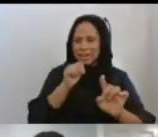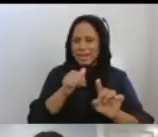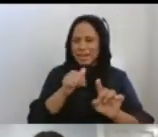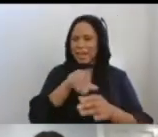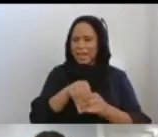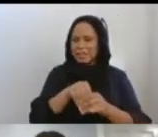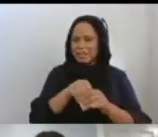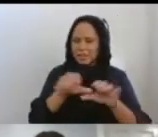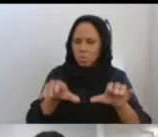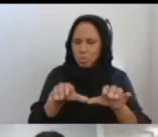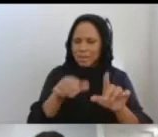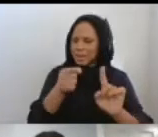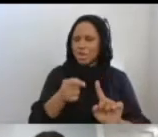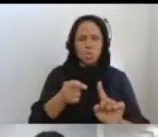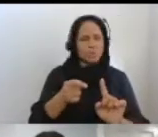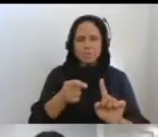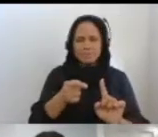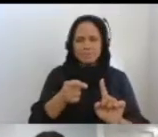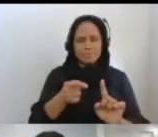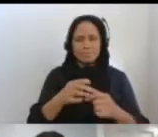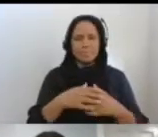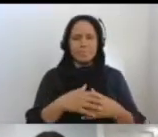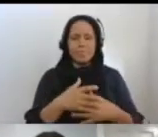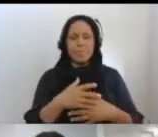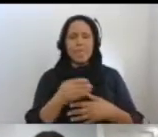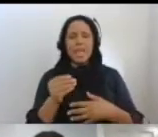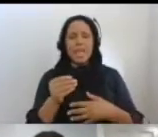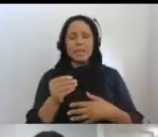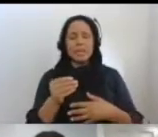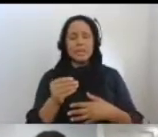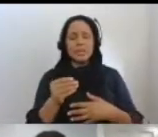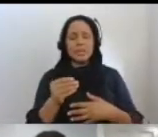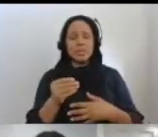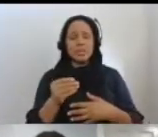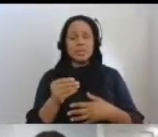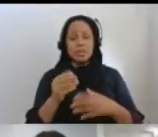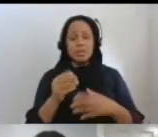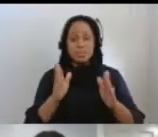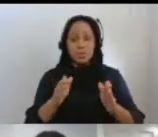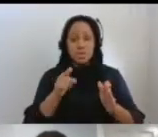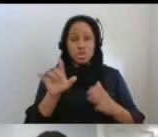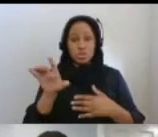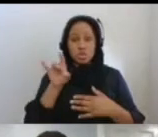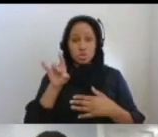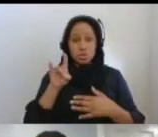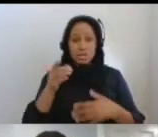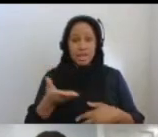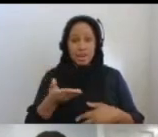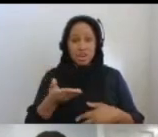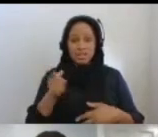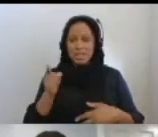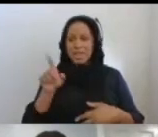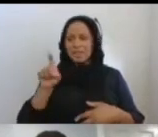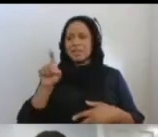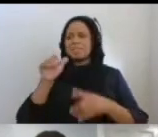goals. Um, and whoever you choose to hire, they go through the FI, right, for that clearance